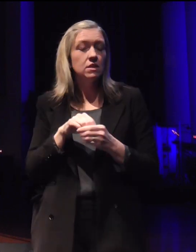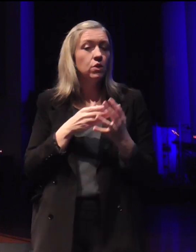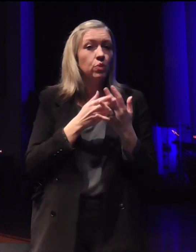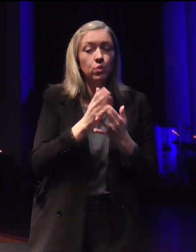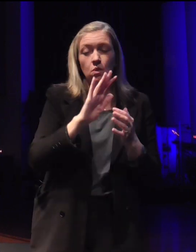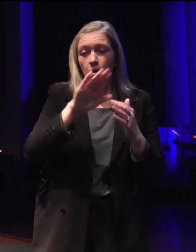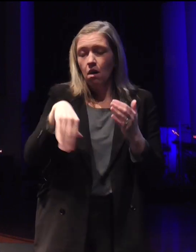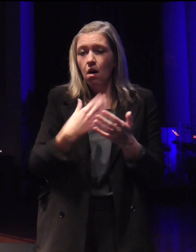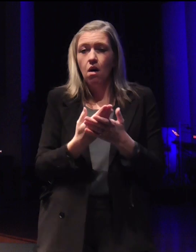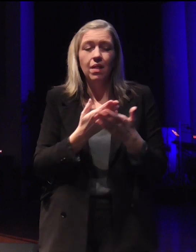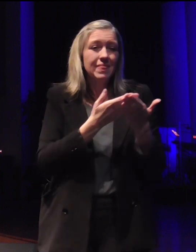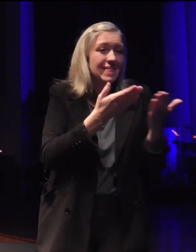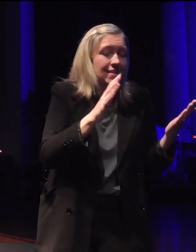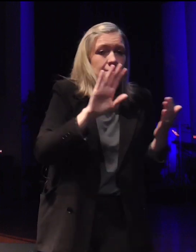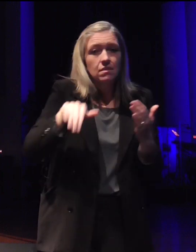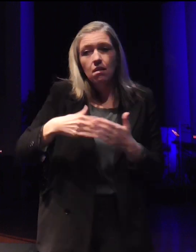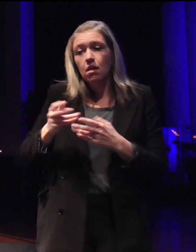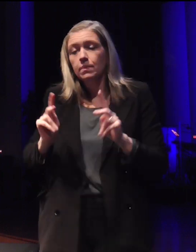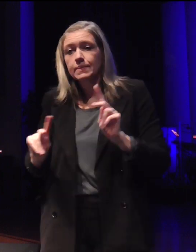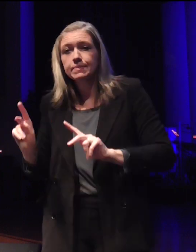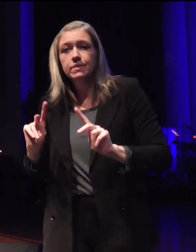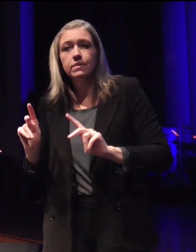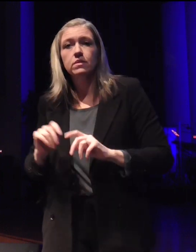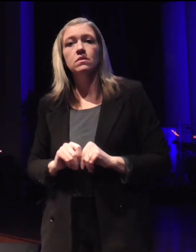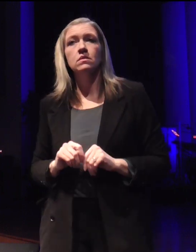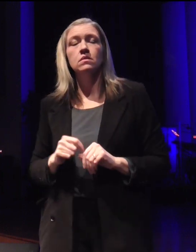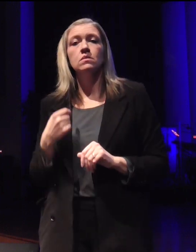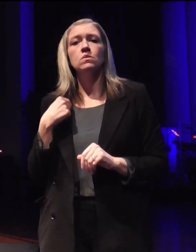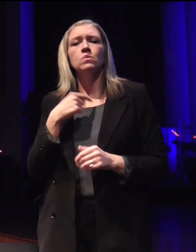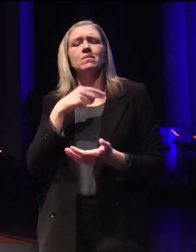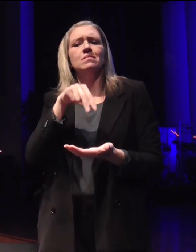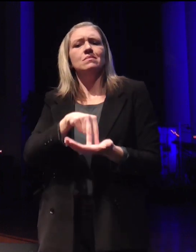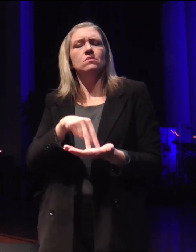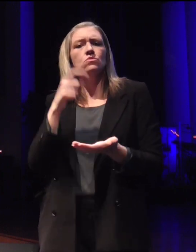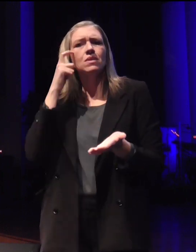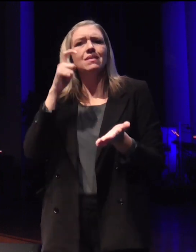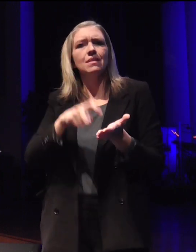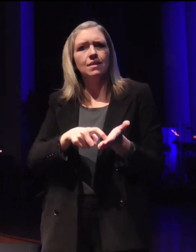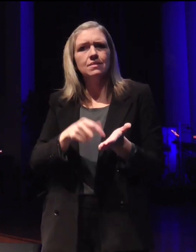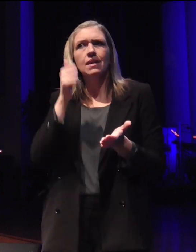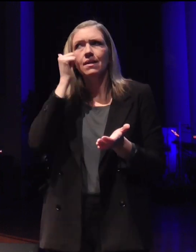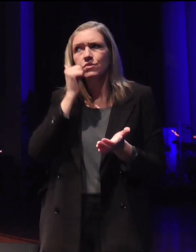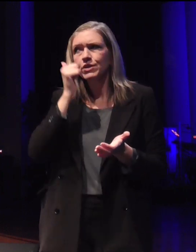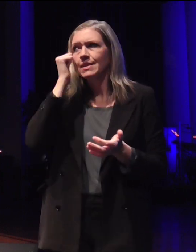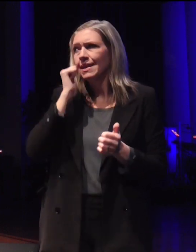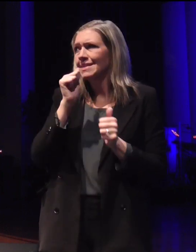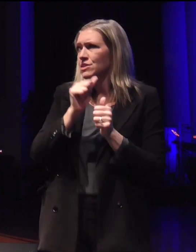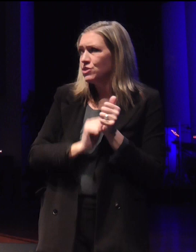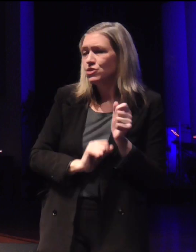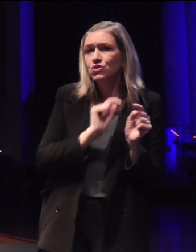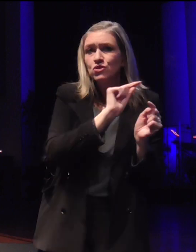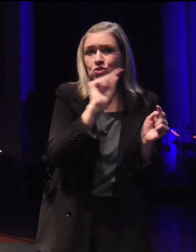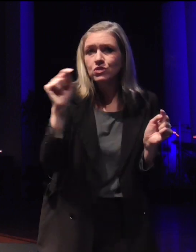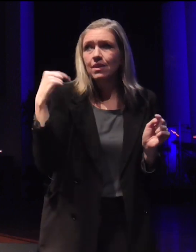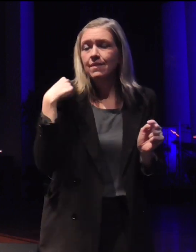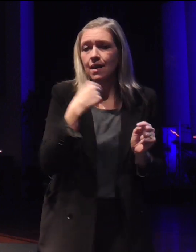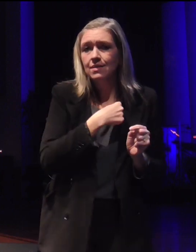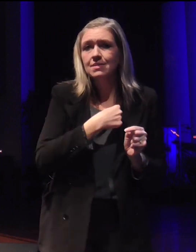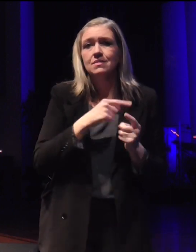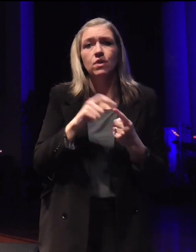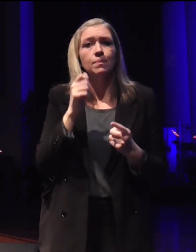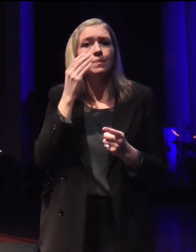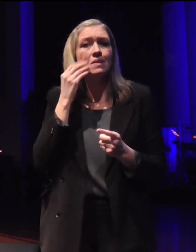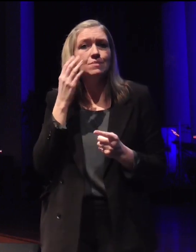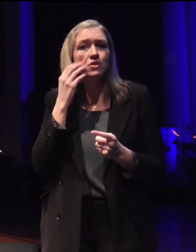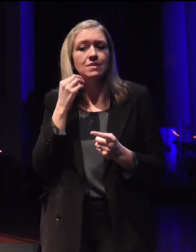people. We take a stand recognizing that every day, each one of us, through our human experience, may